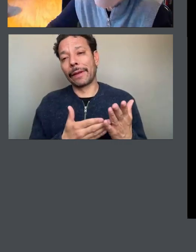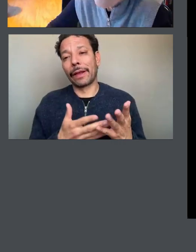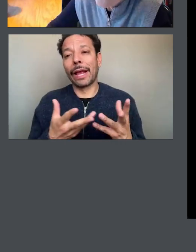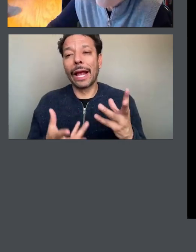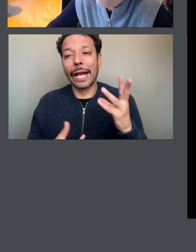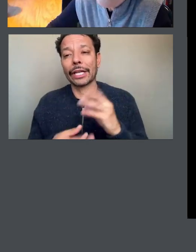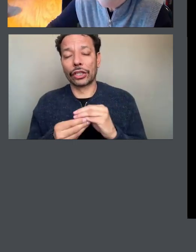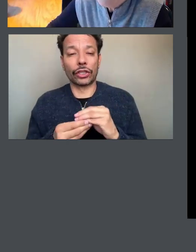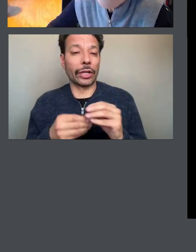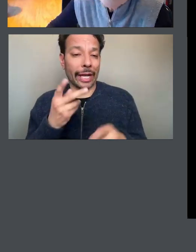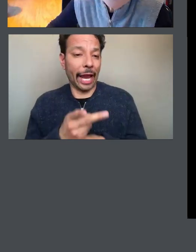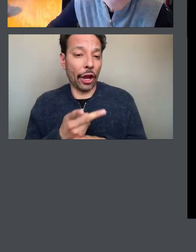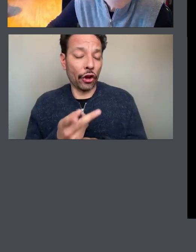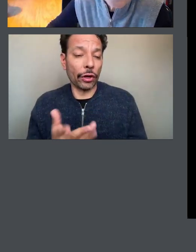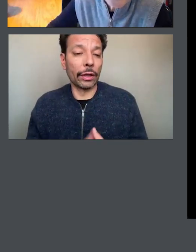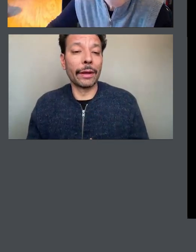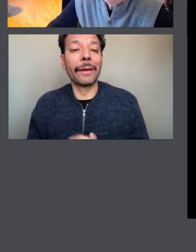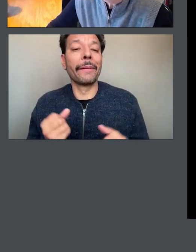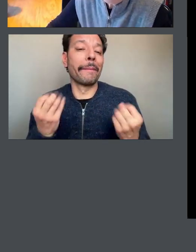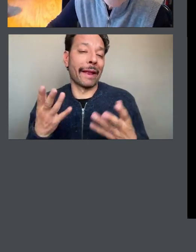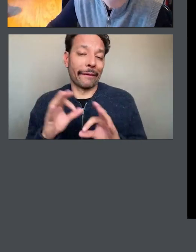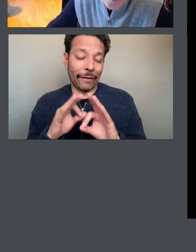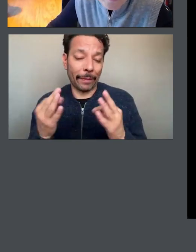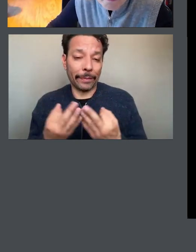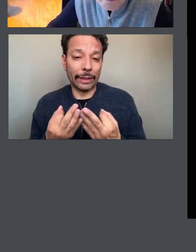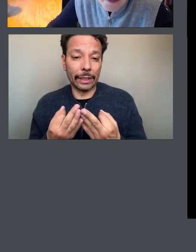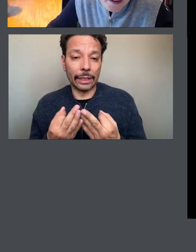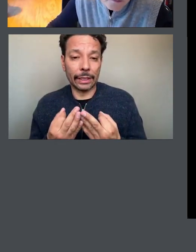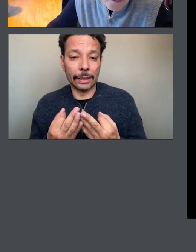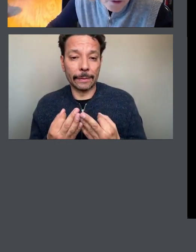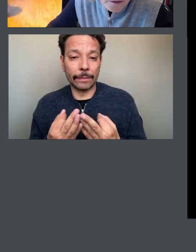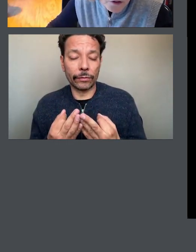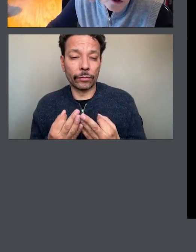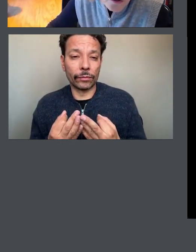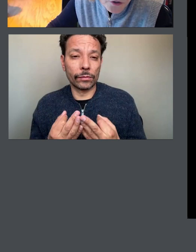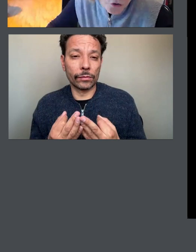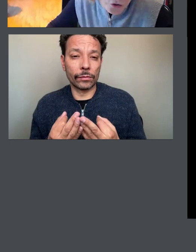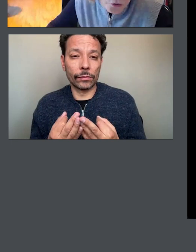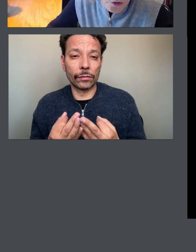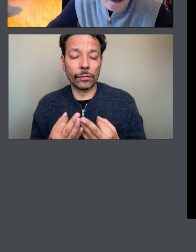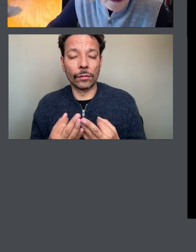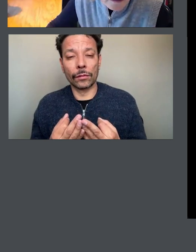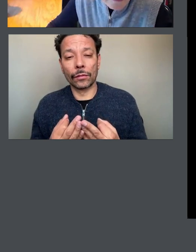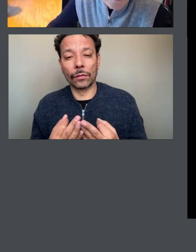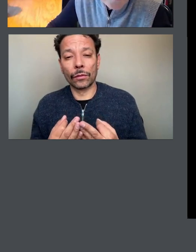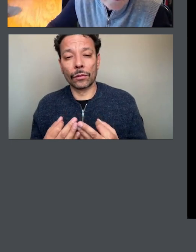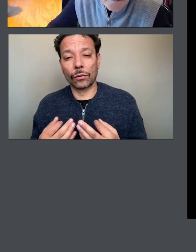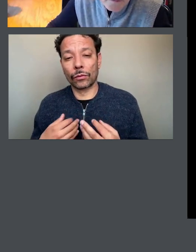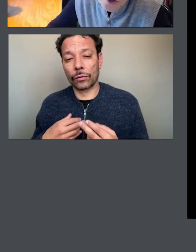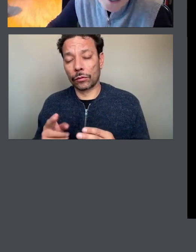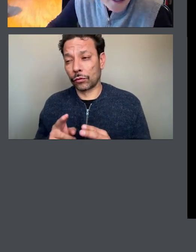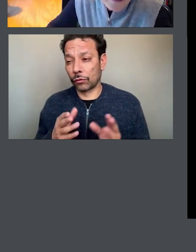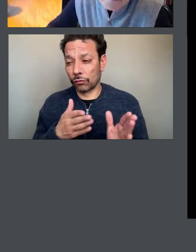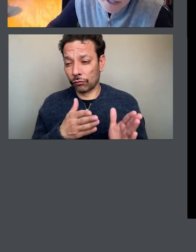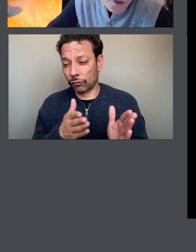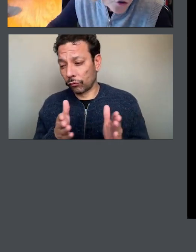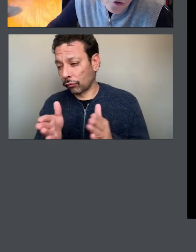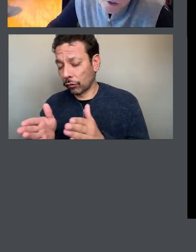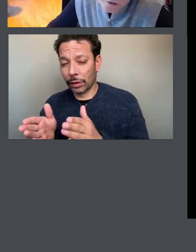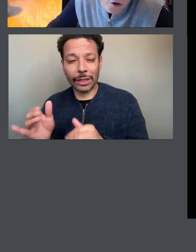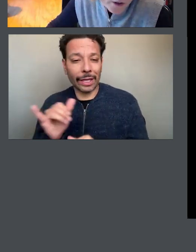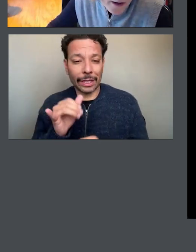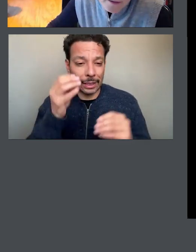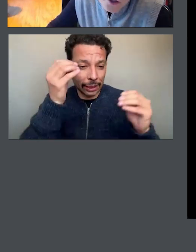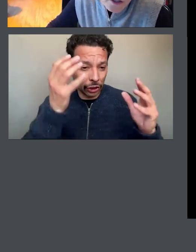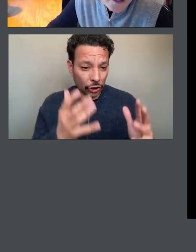additional care? Many families, as we've kind of alluded to, just like teachers